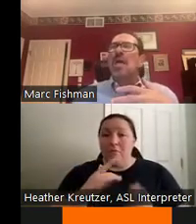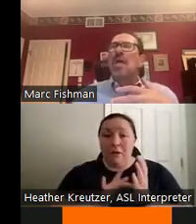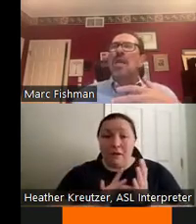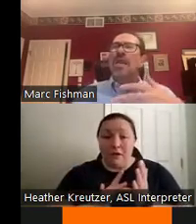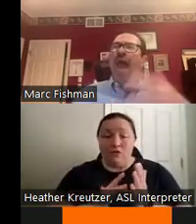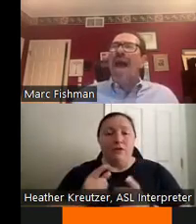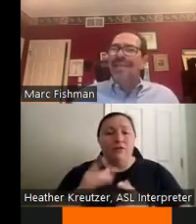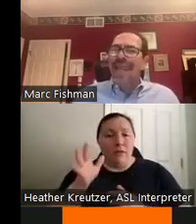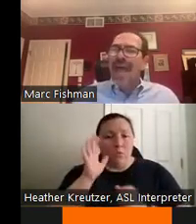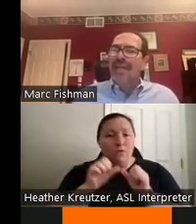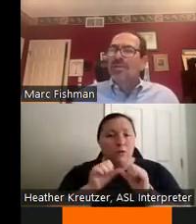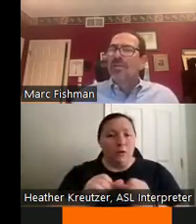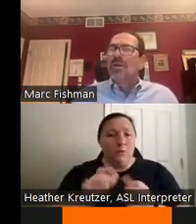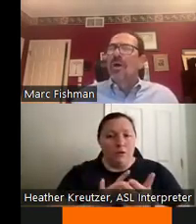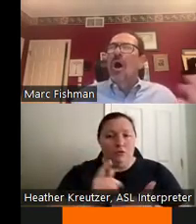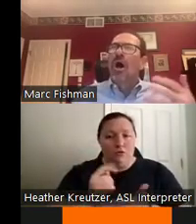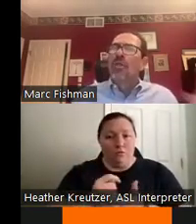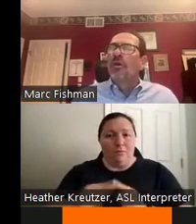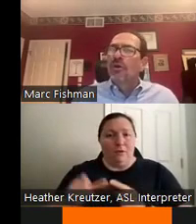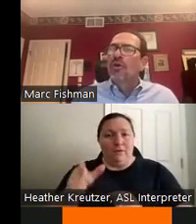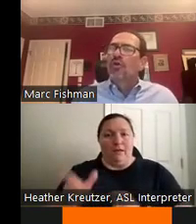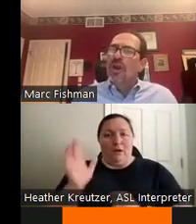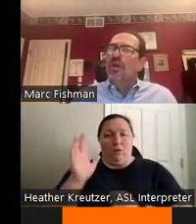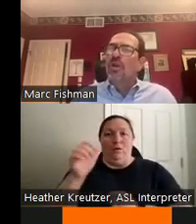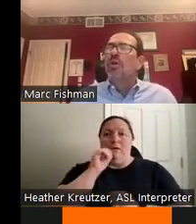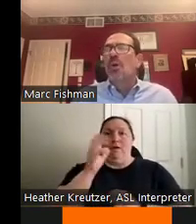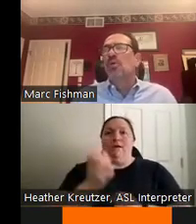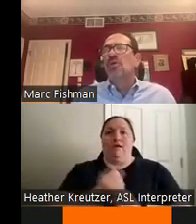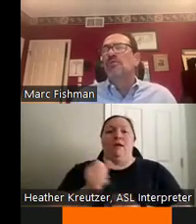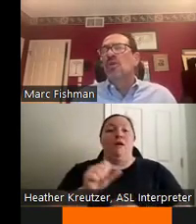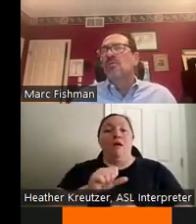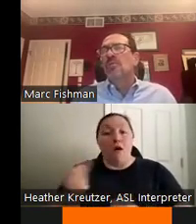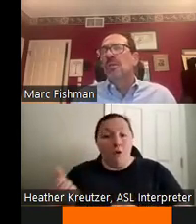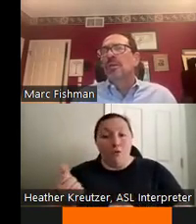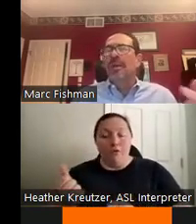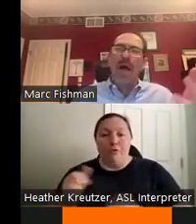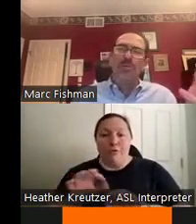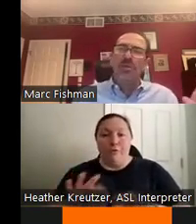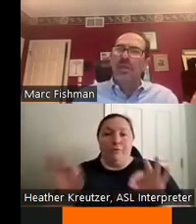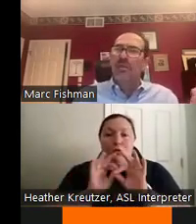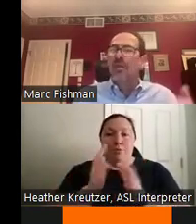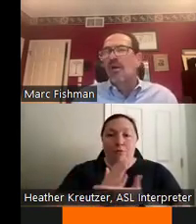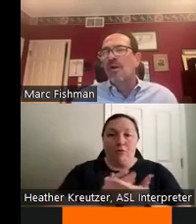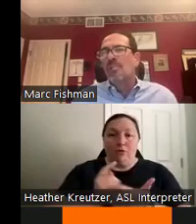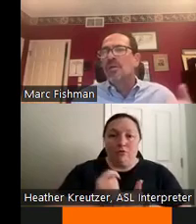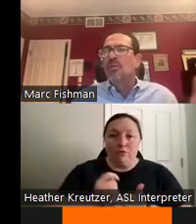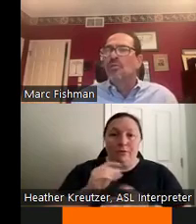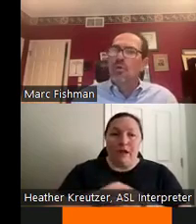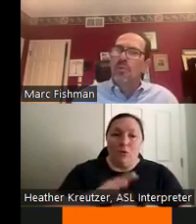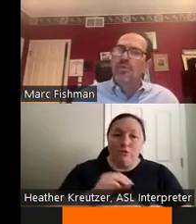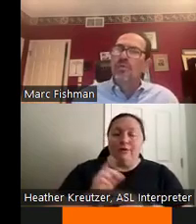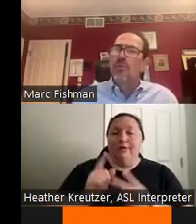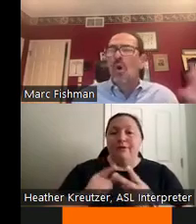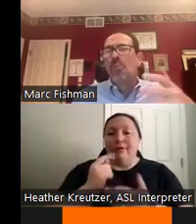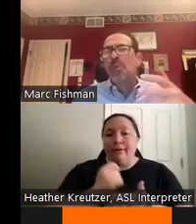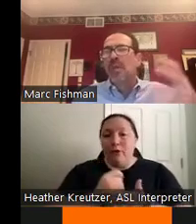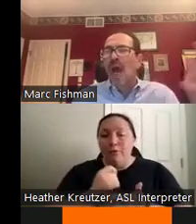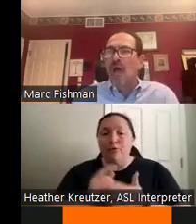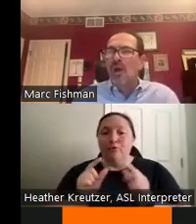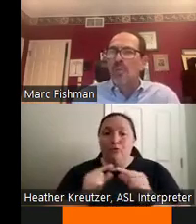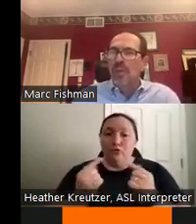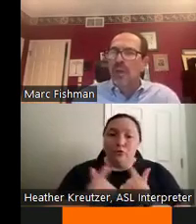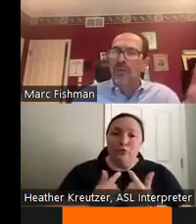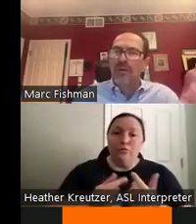they not get other critical components of treatment? Counseling, therapy, groups,